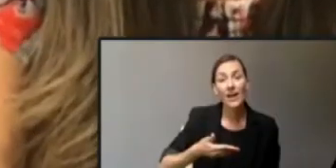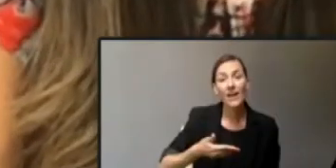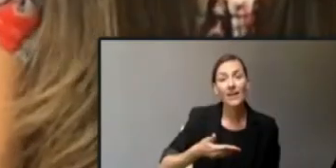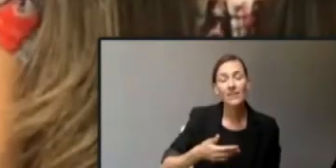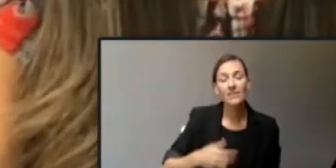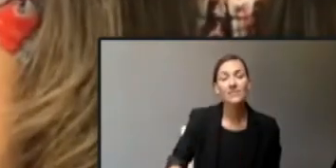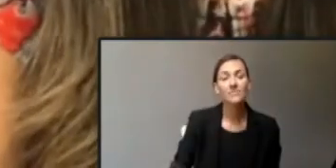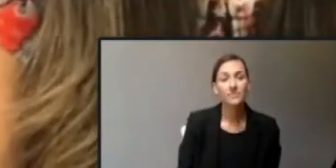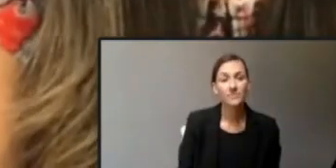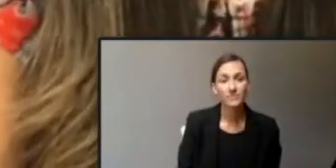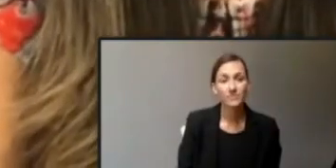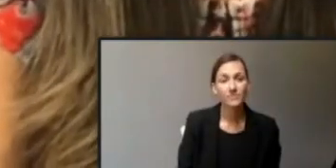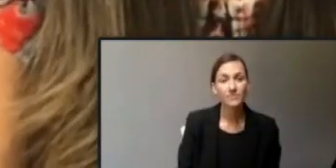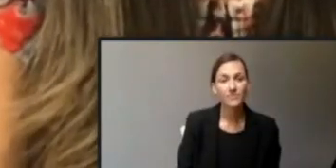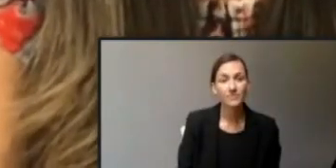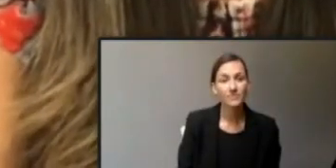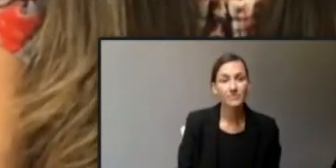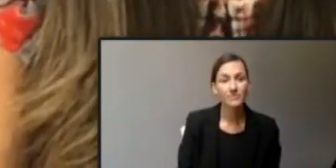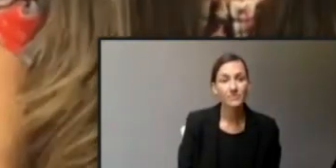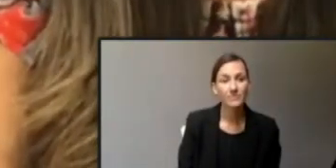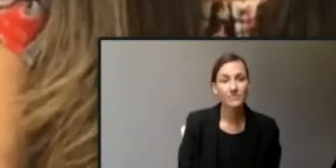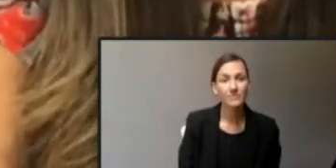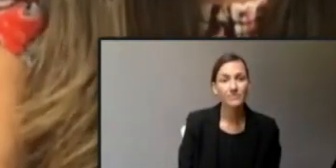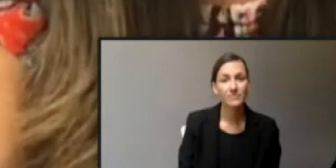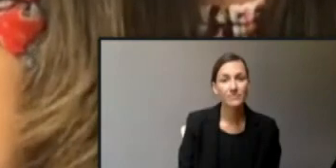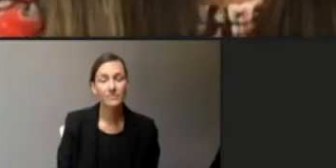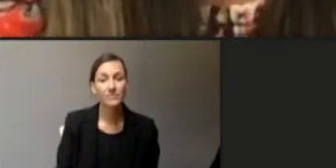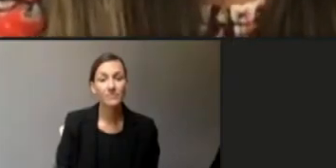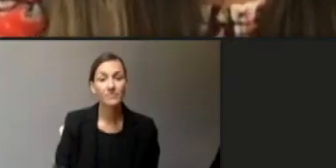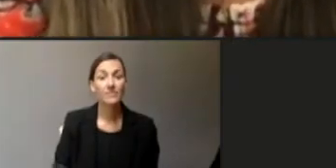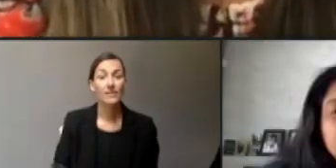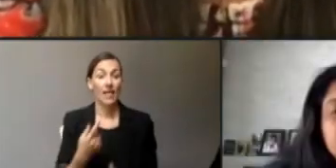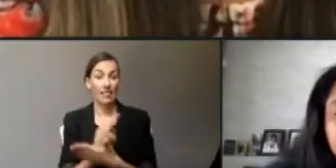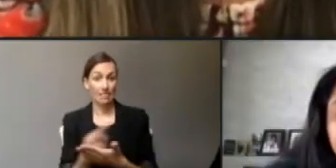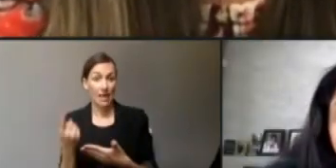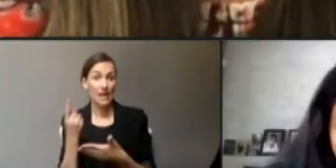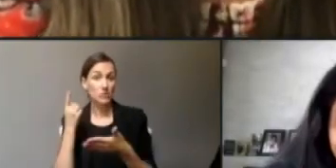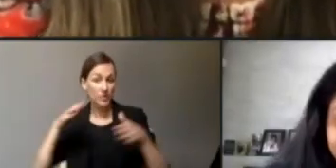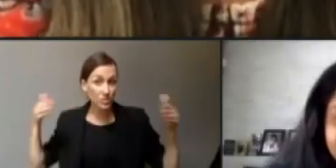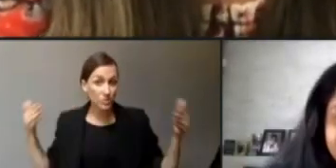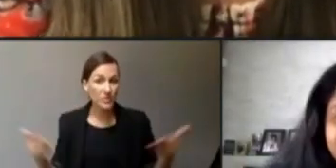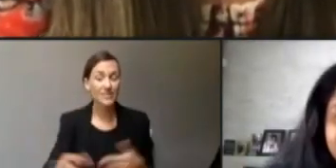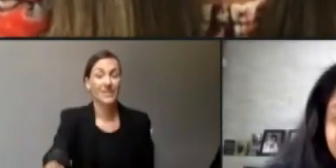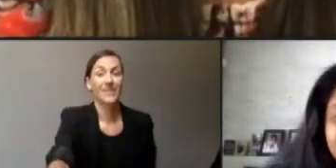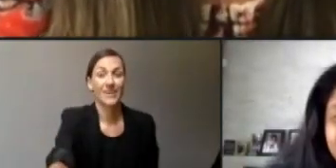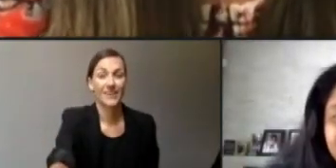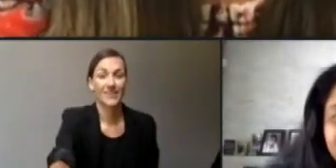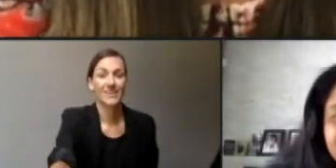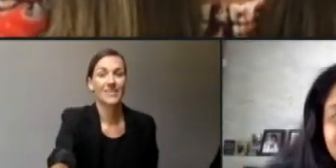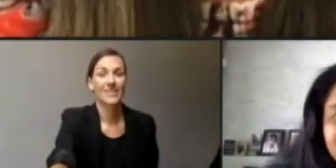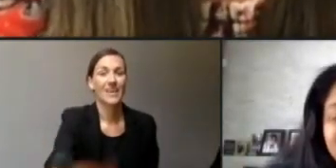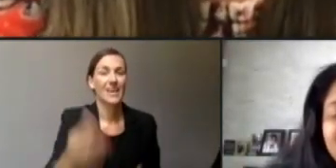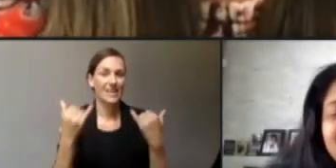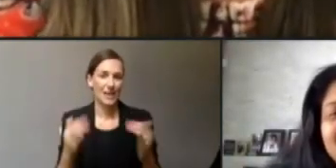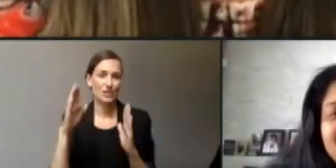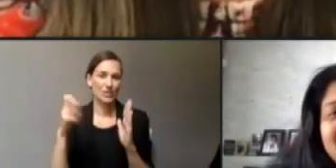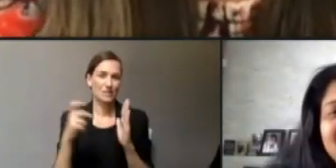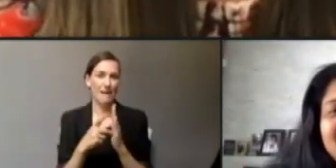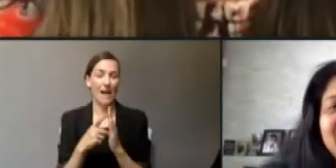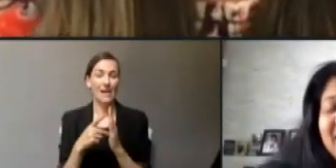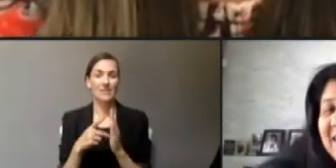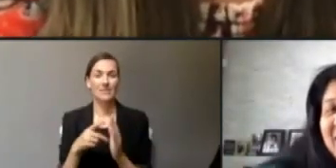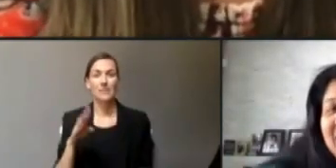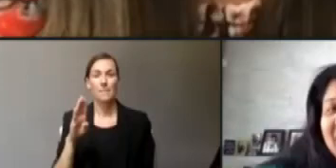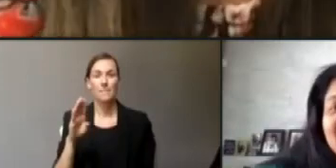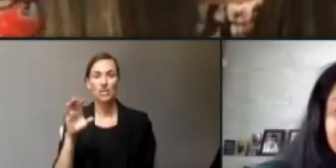back. She was on last week, and we're glad to have her back this week to give us any updates. Rajeshri,